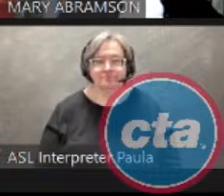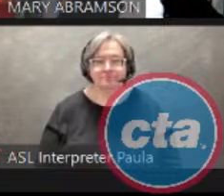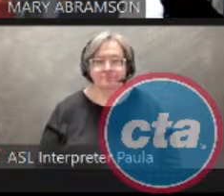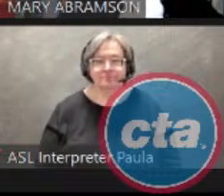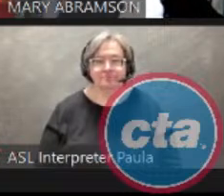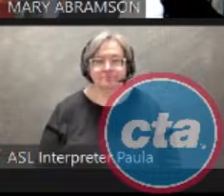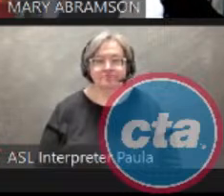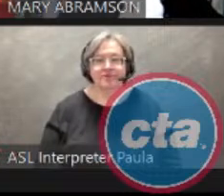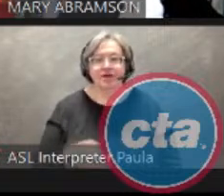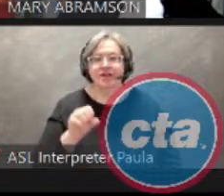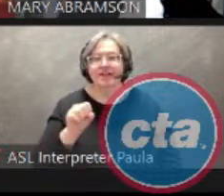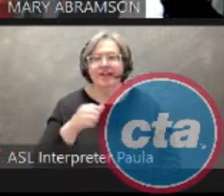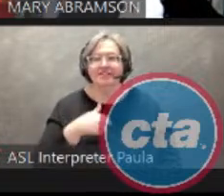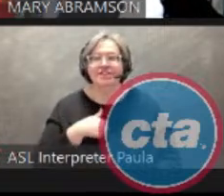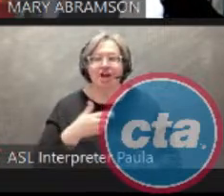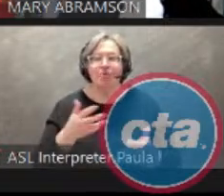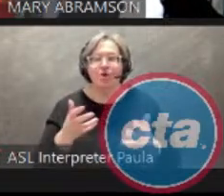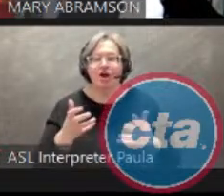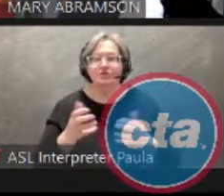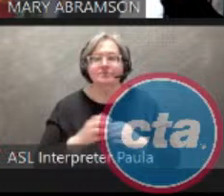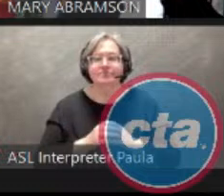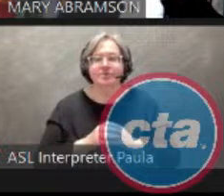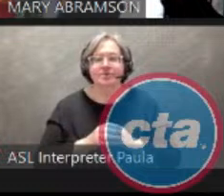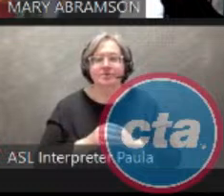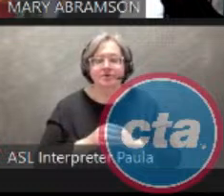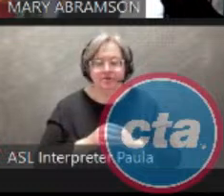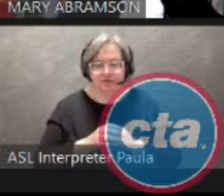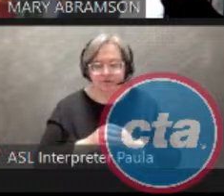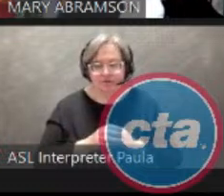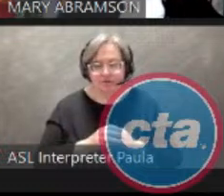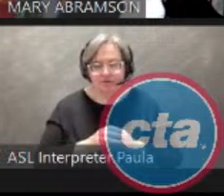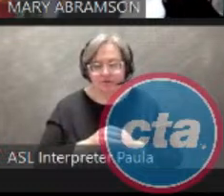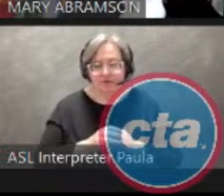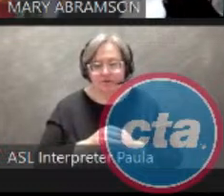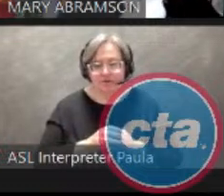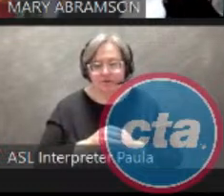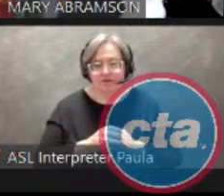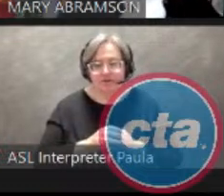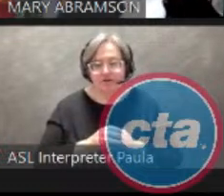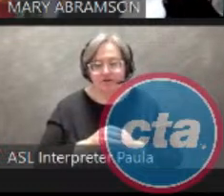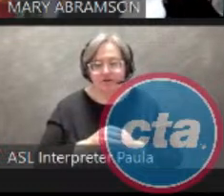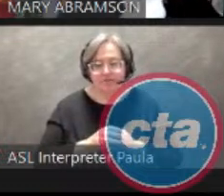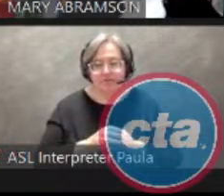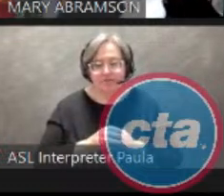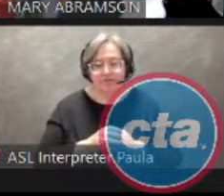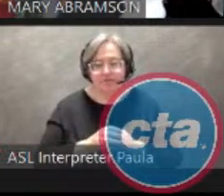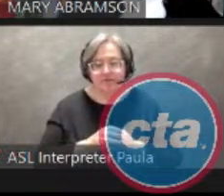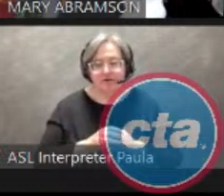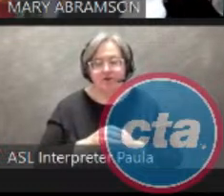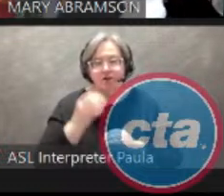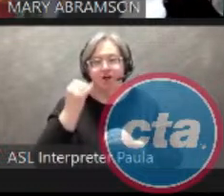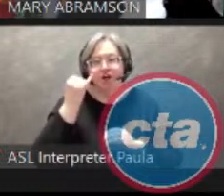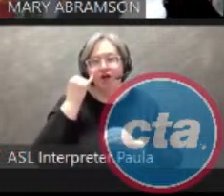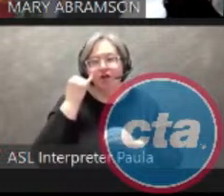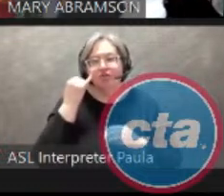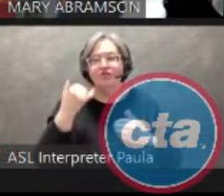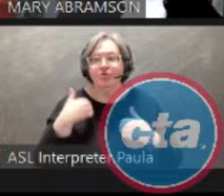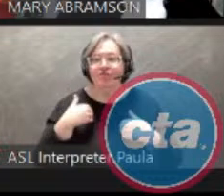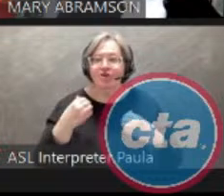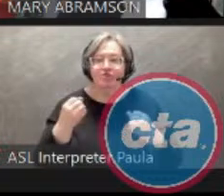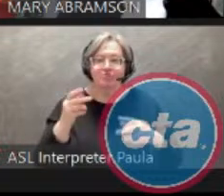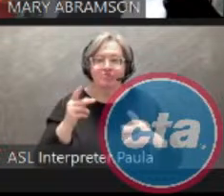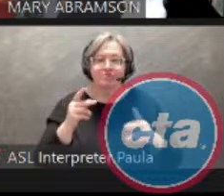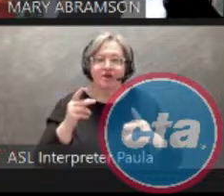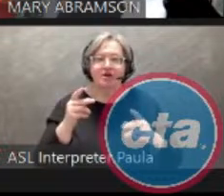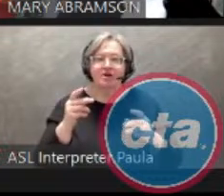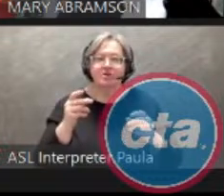And then, yeah, I think I just wanted to, if like when there are stations, when there's a number of people, if we could